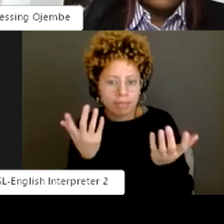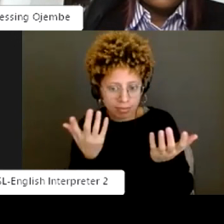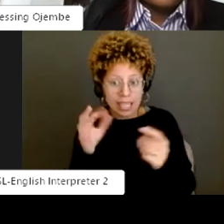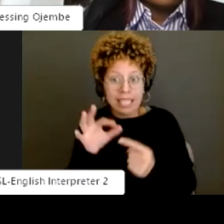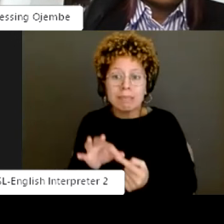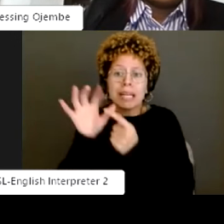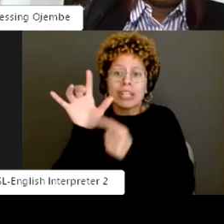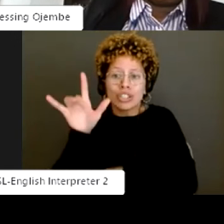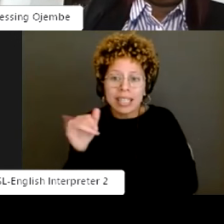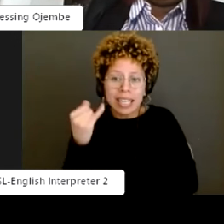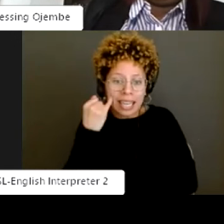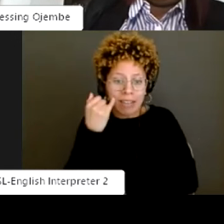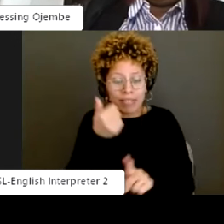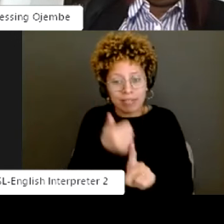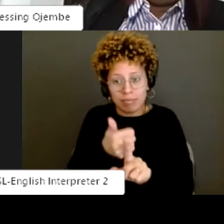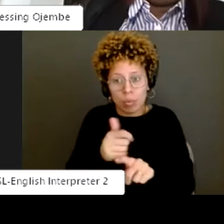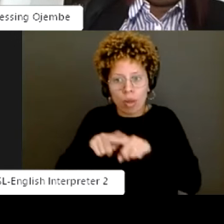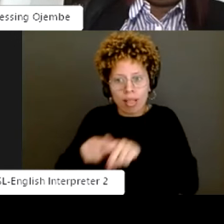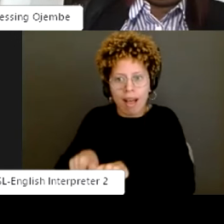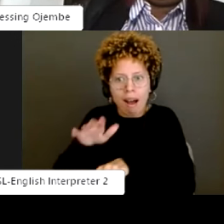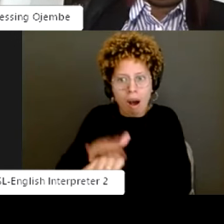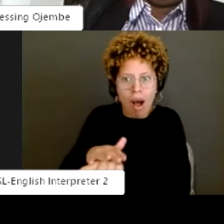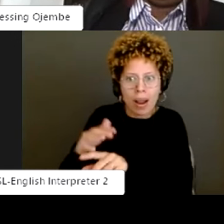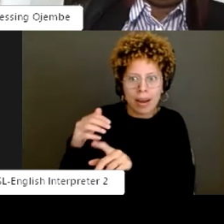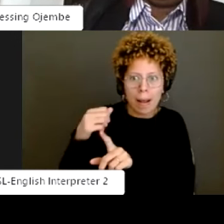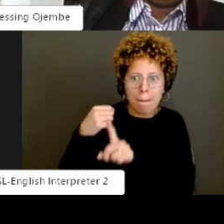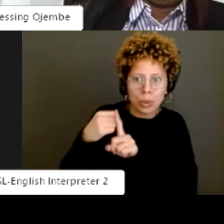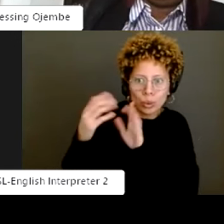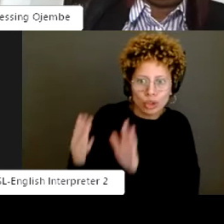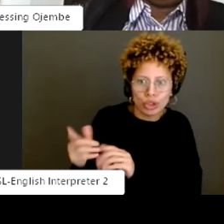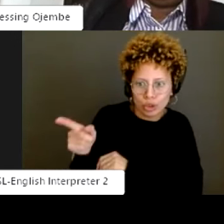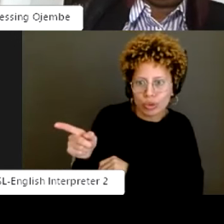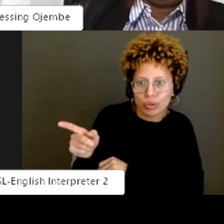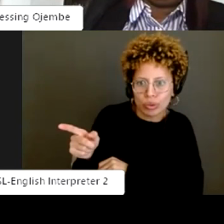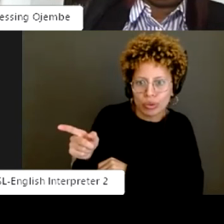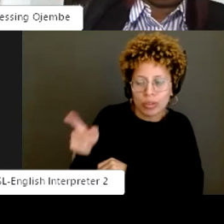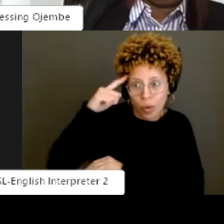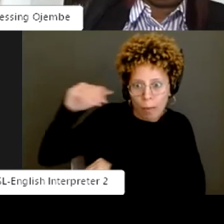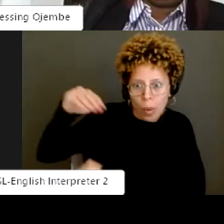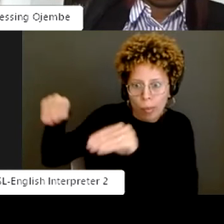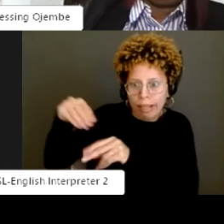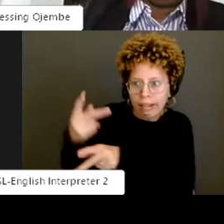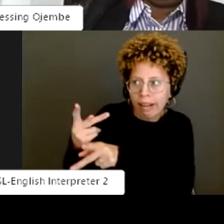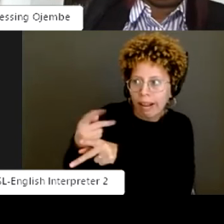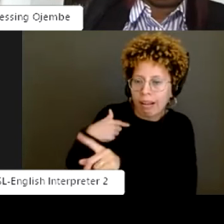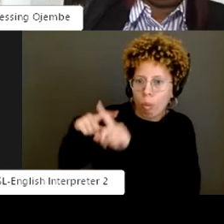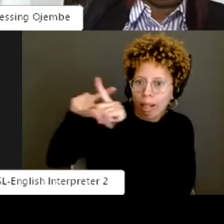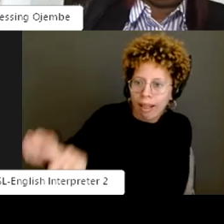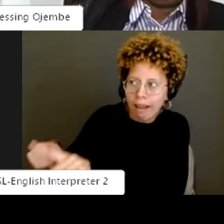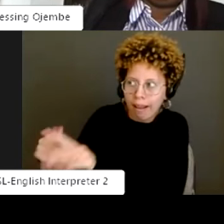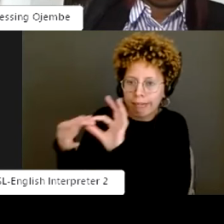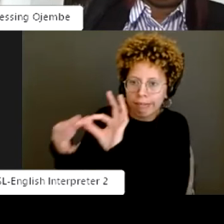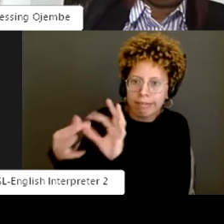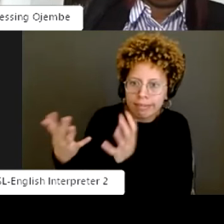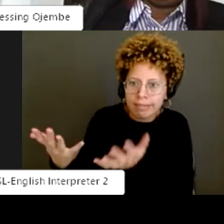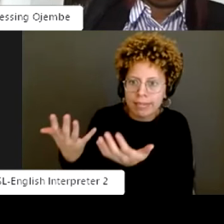they rely on their abuser for their mobility care. And this often results to